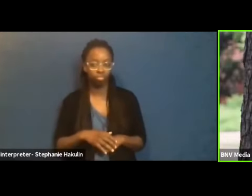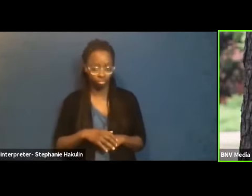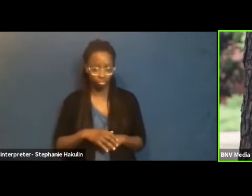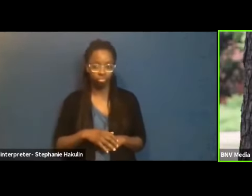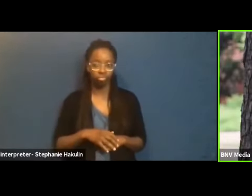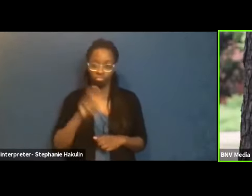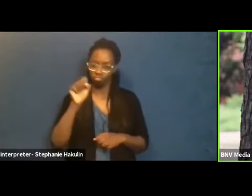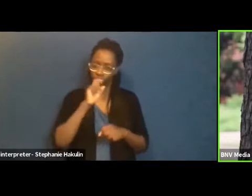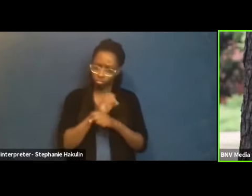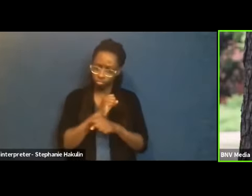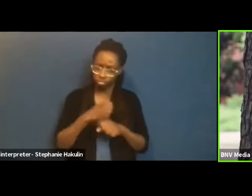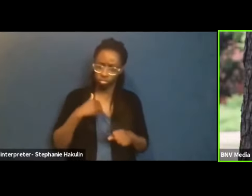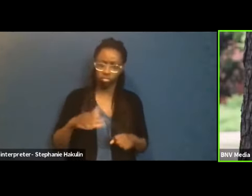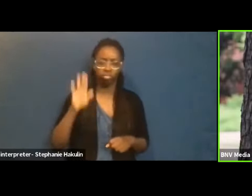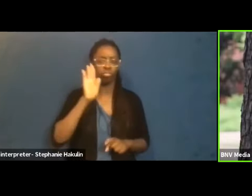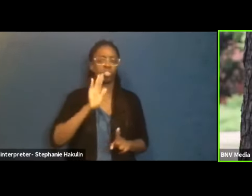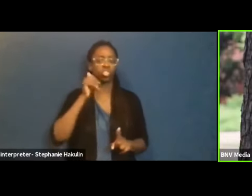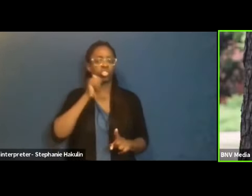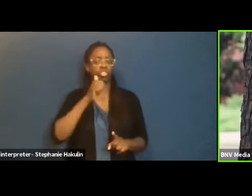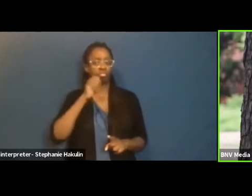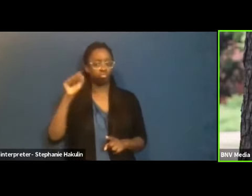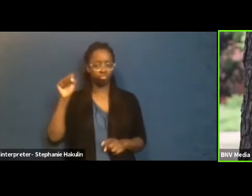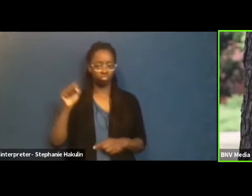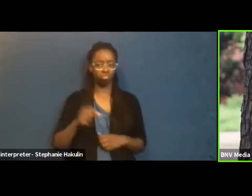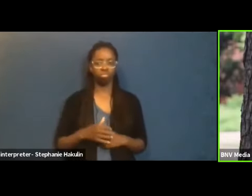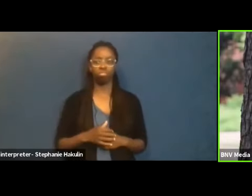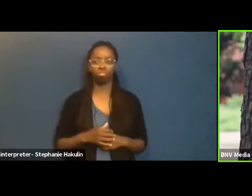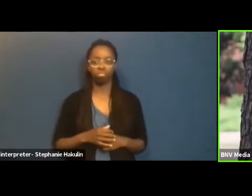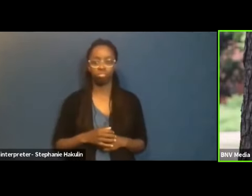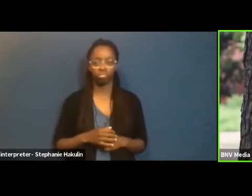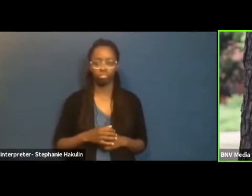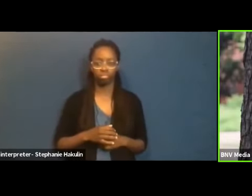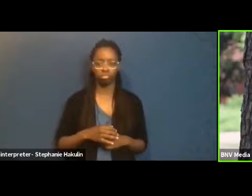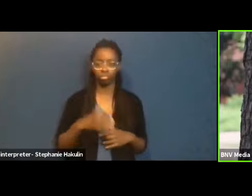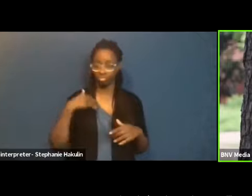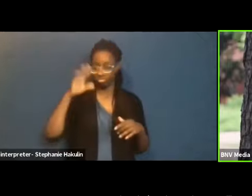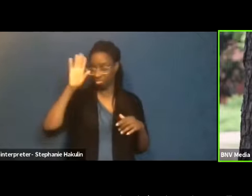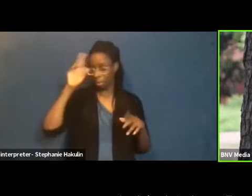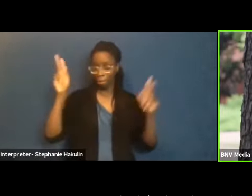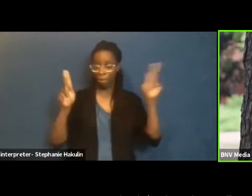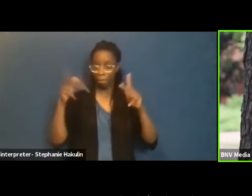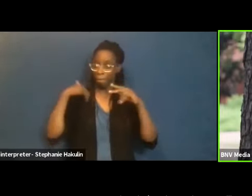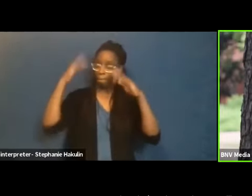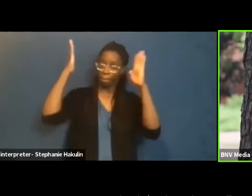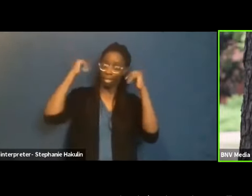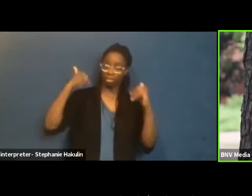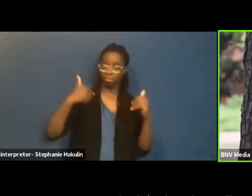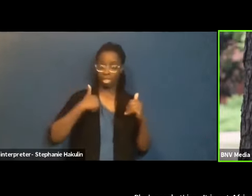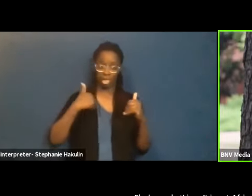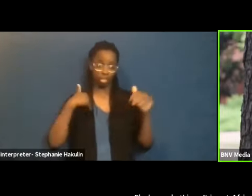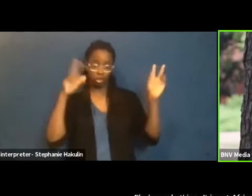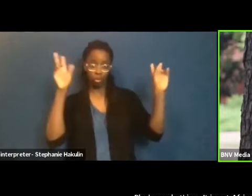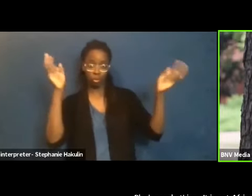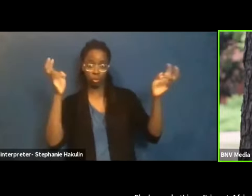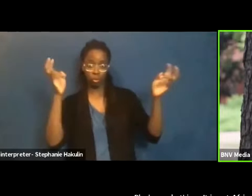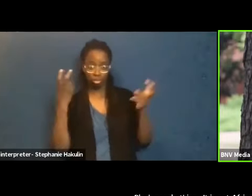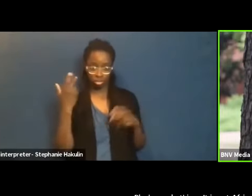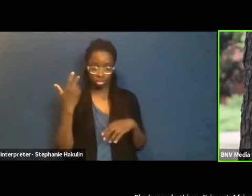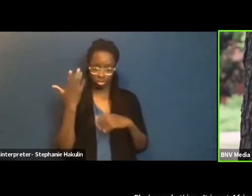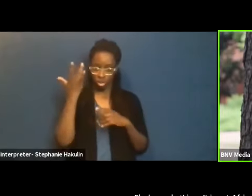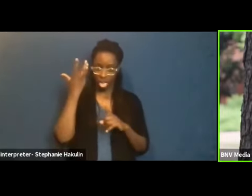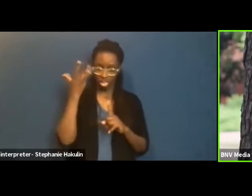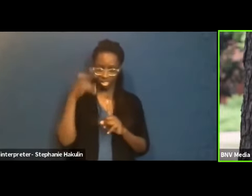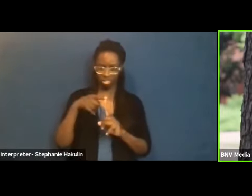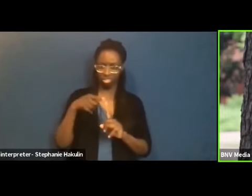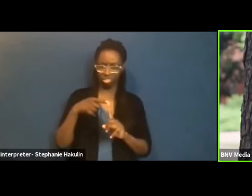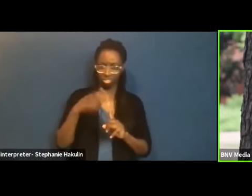know. I know nobody expects you to have issues with your head because you tough. I know nobody expects